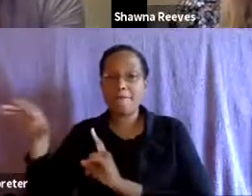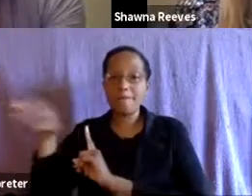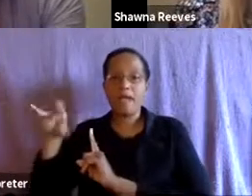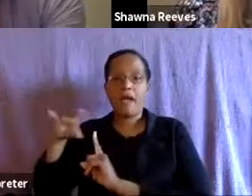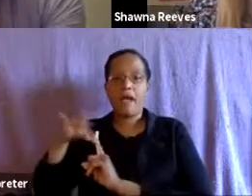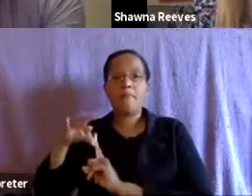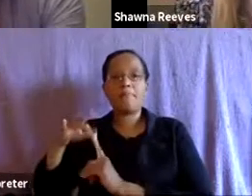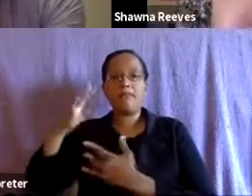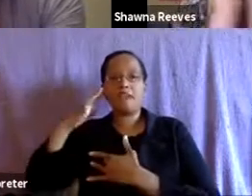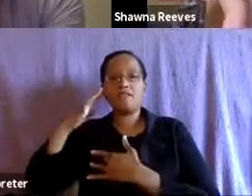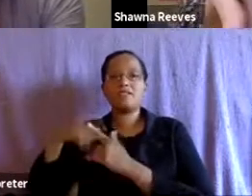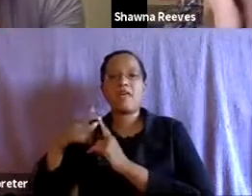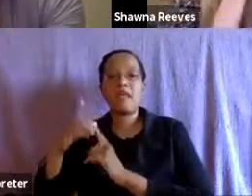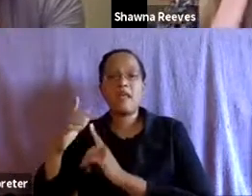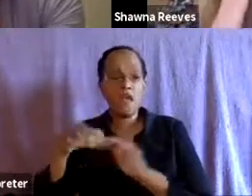in.